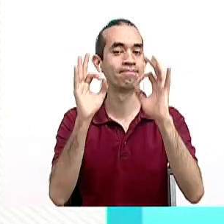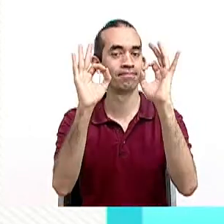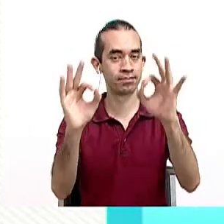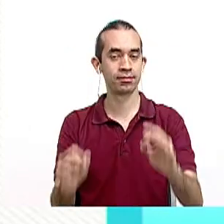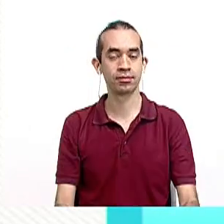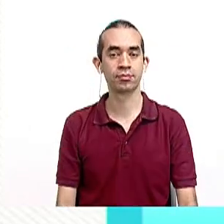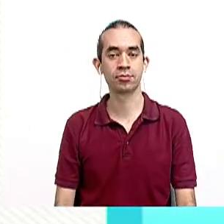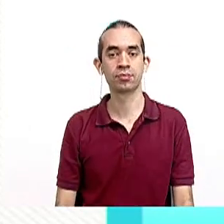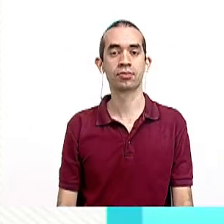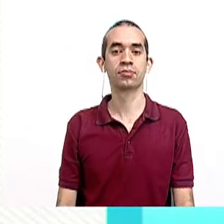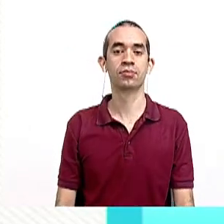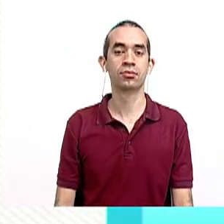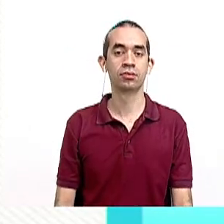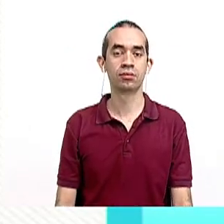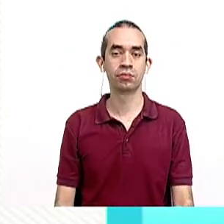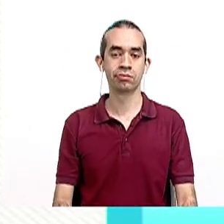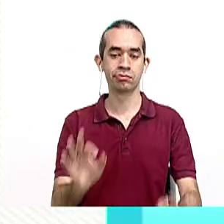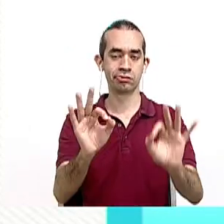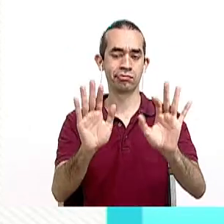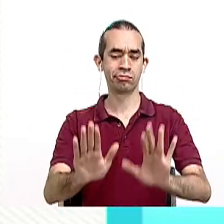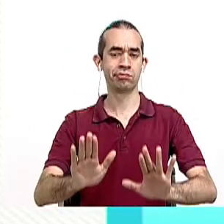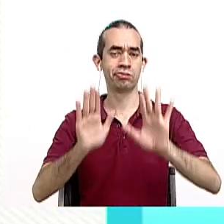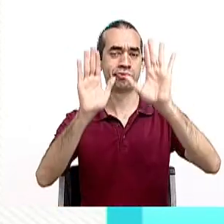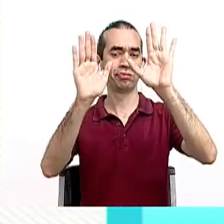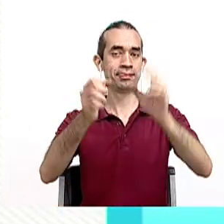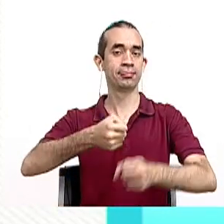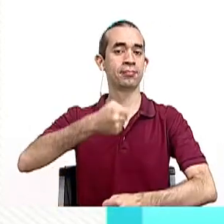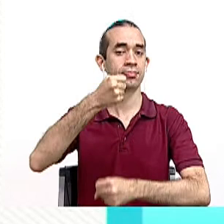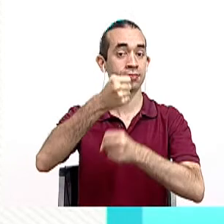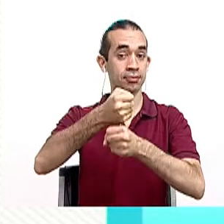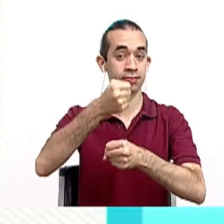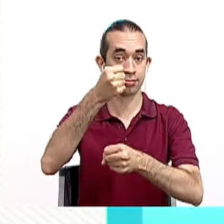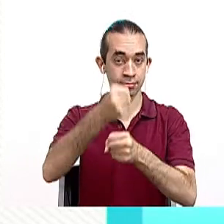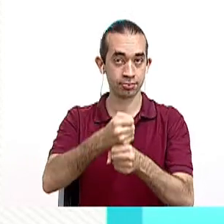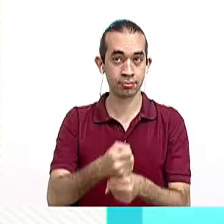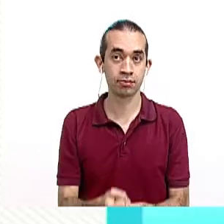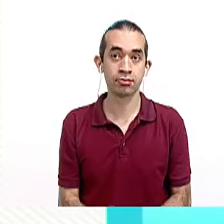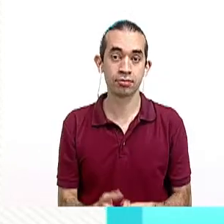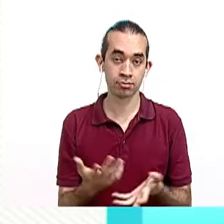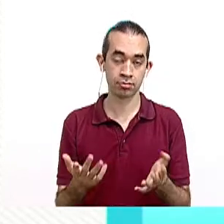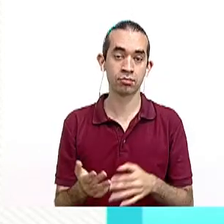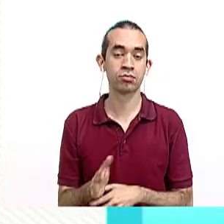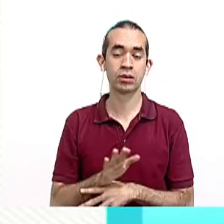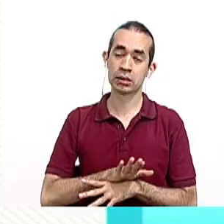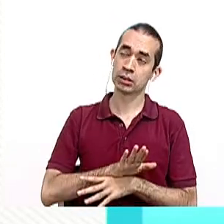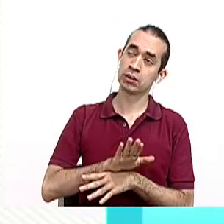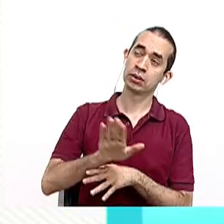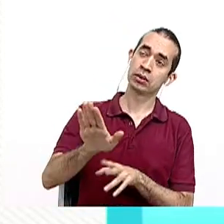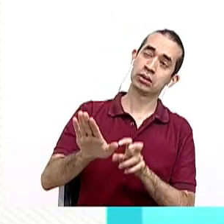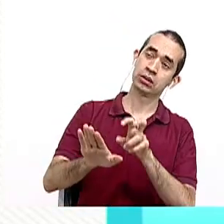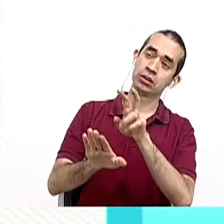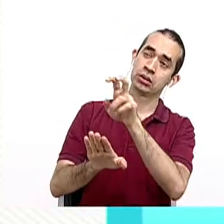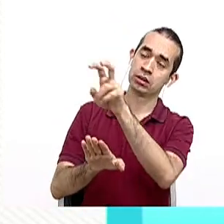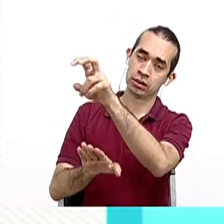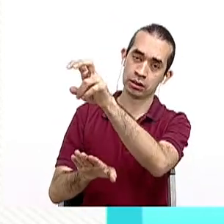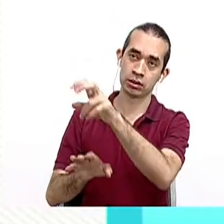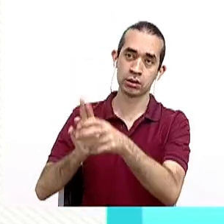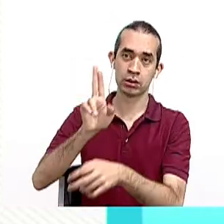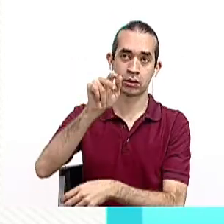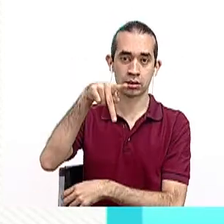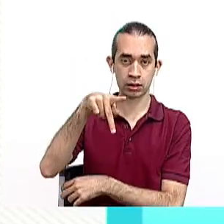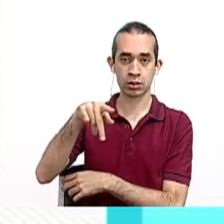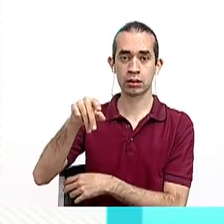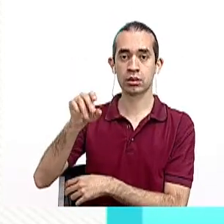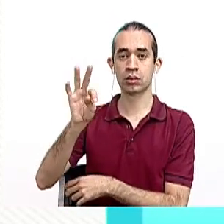good. You're doing a great job. And now you have up the street. Okay, so it is